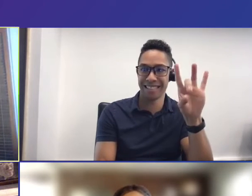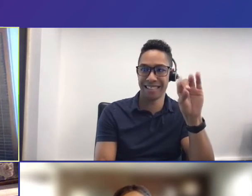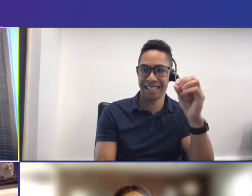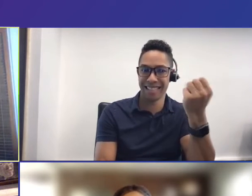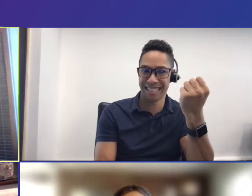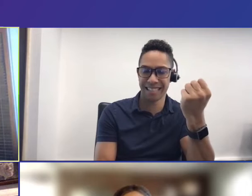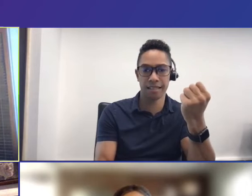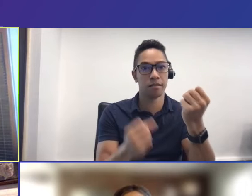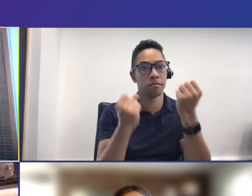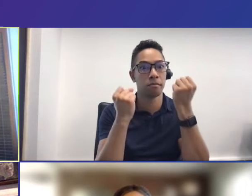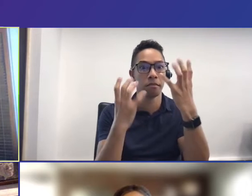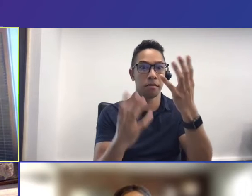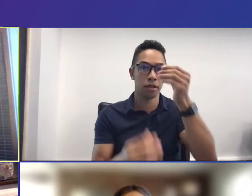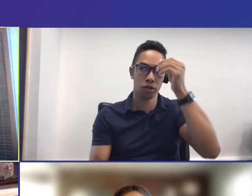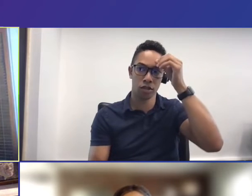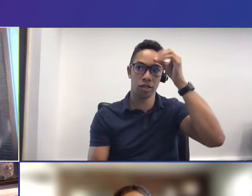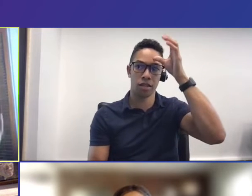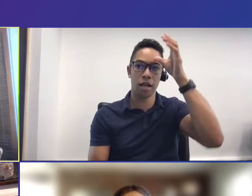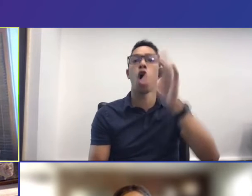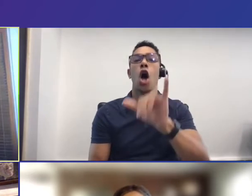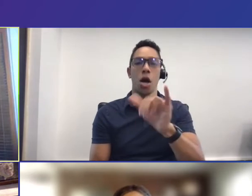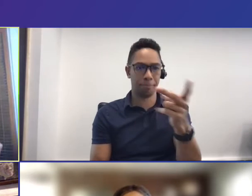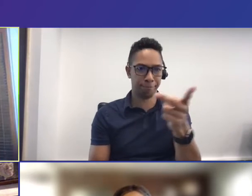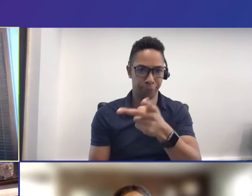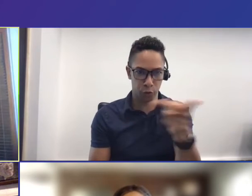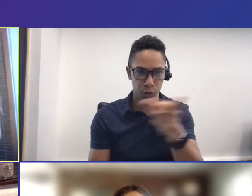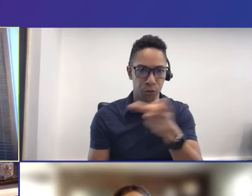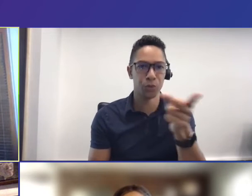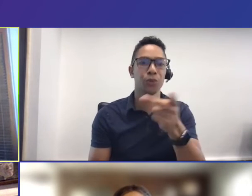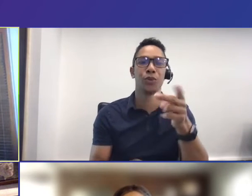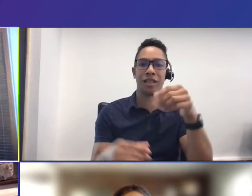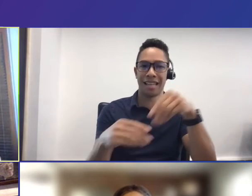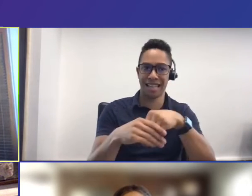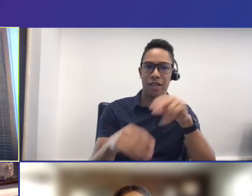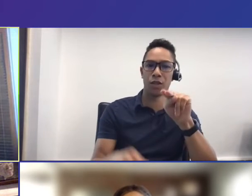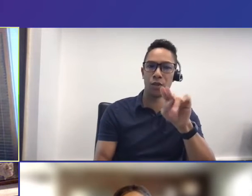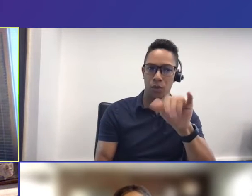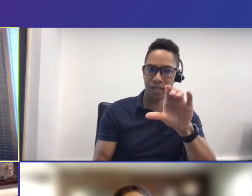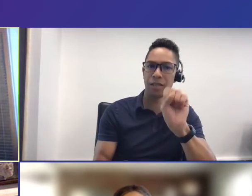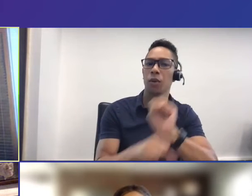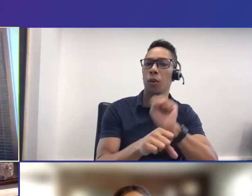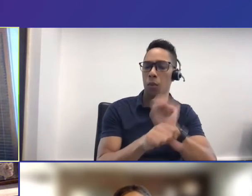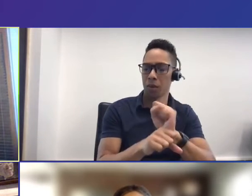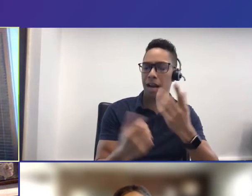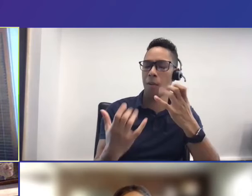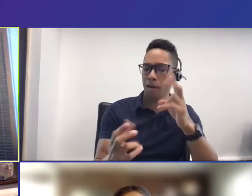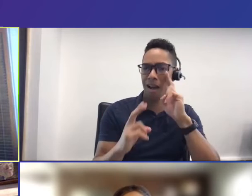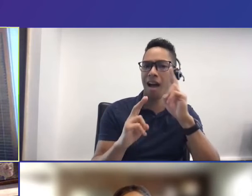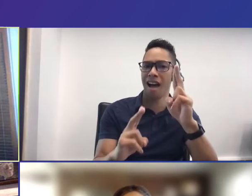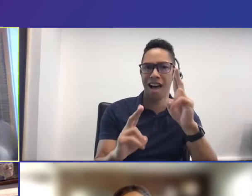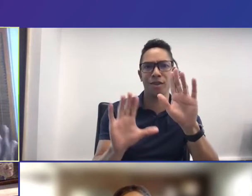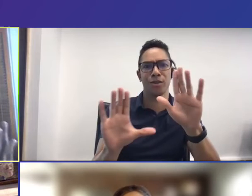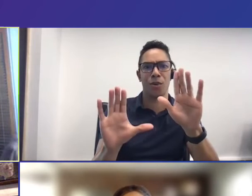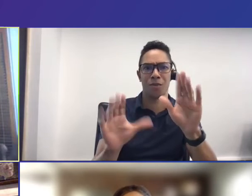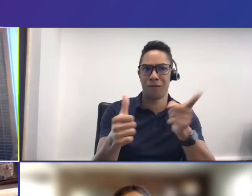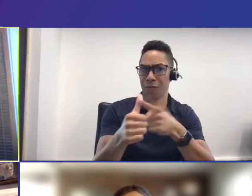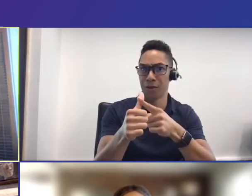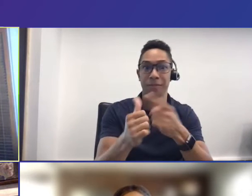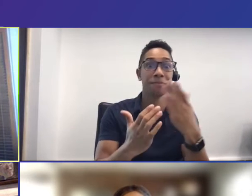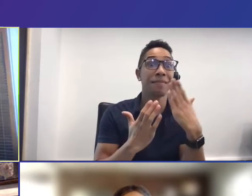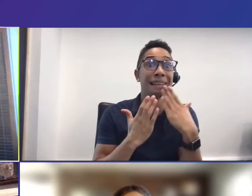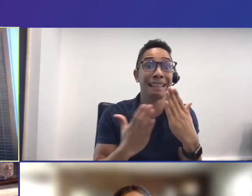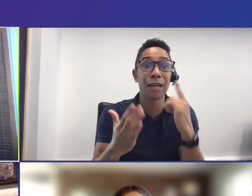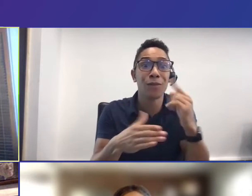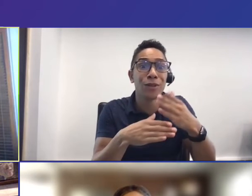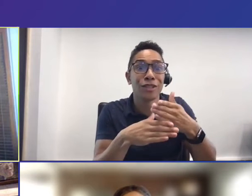There's a lot of knowledge between the two of you in this room, and I want to honor that and say thank you for sharing whatever you